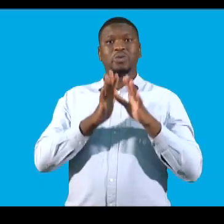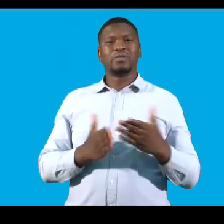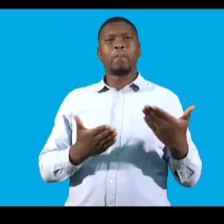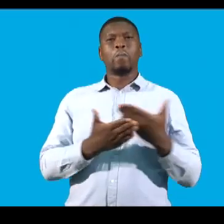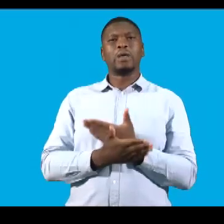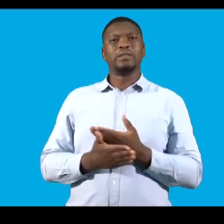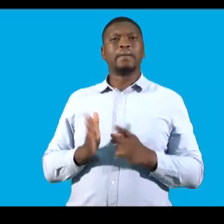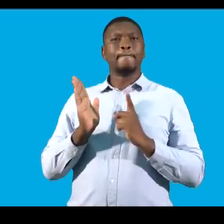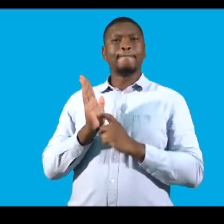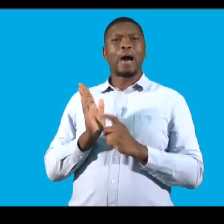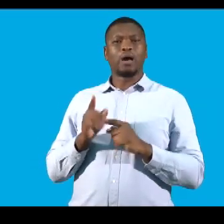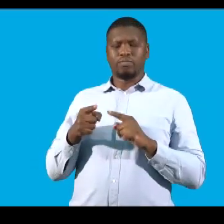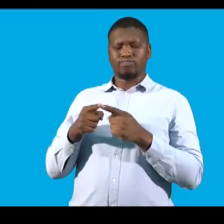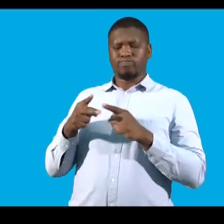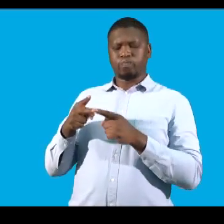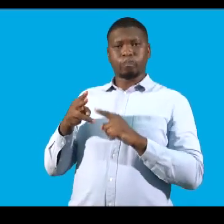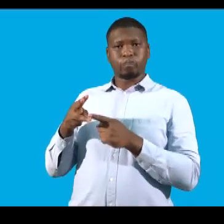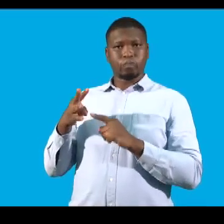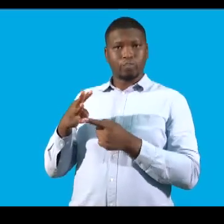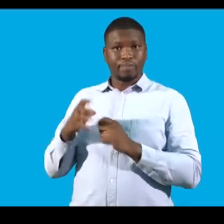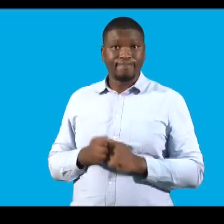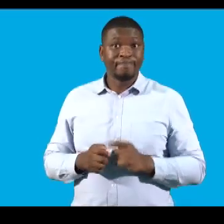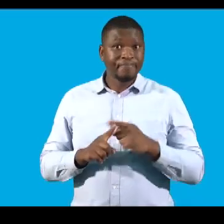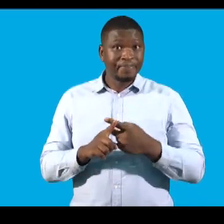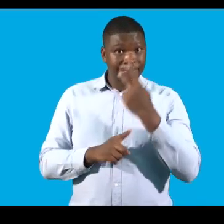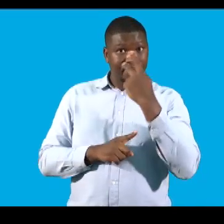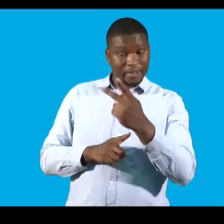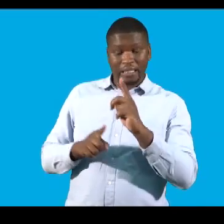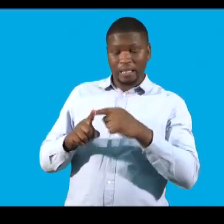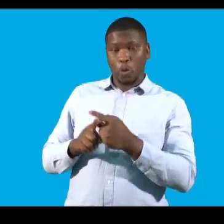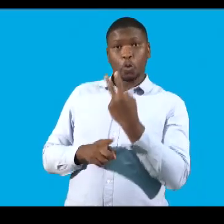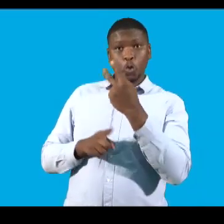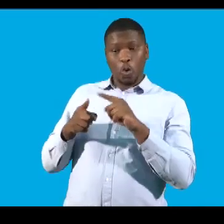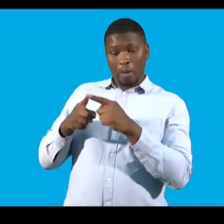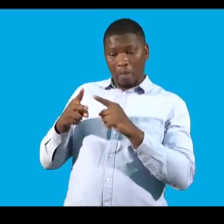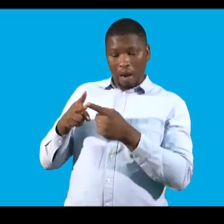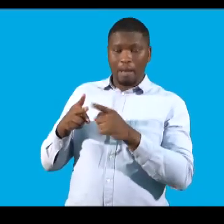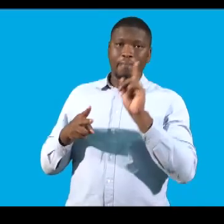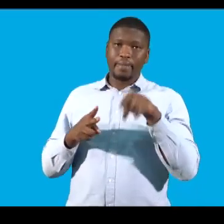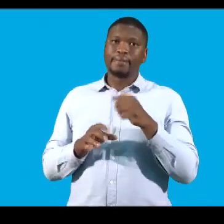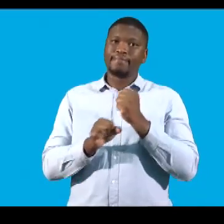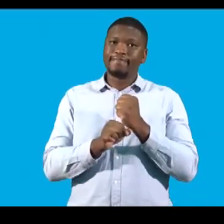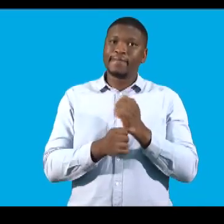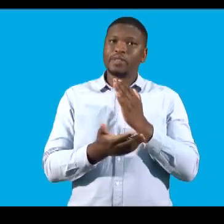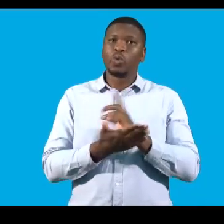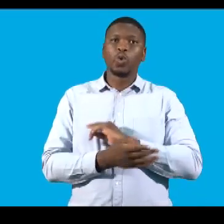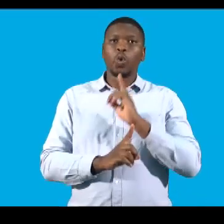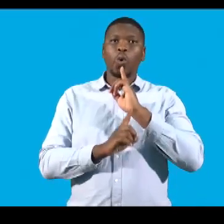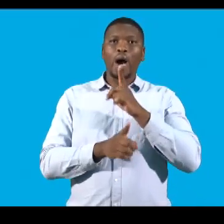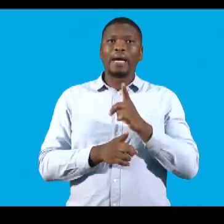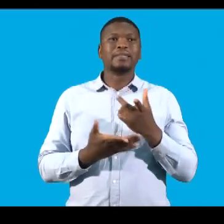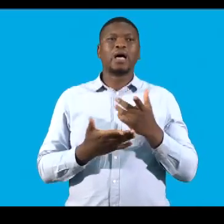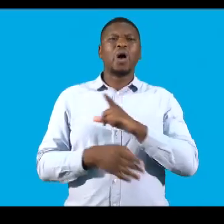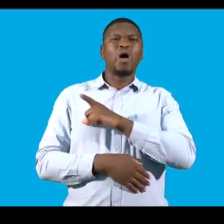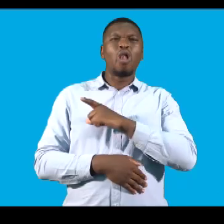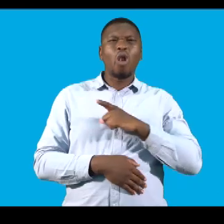answering the question. If you see the mark allocation is 2 marks, please ensure that you do not write